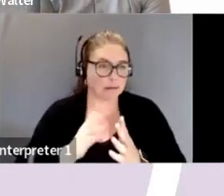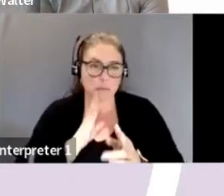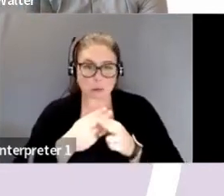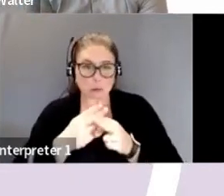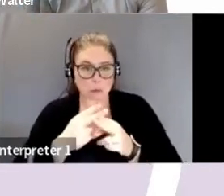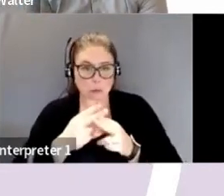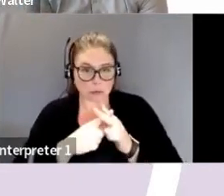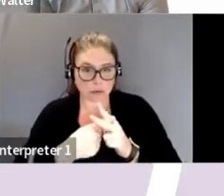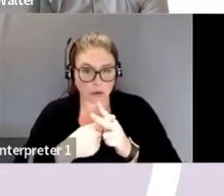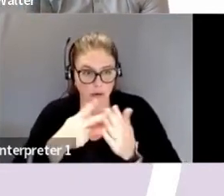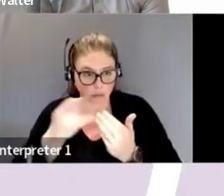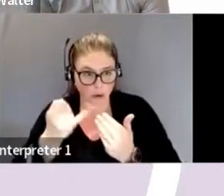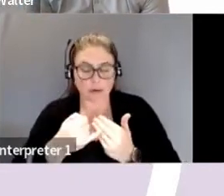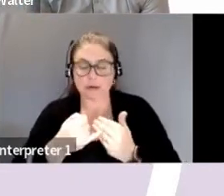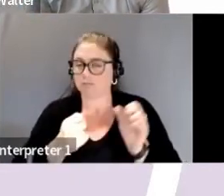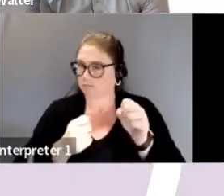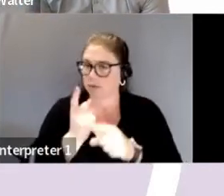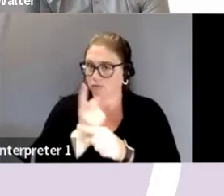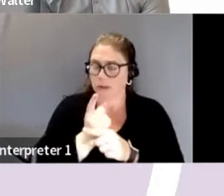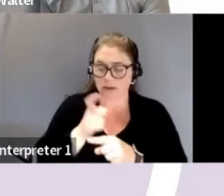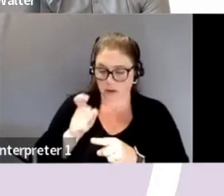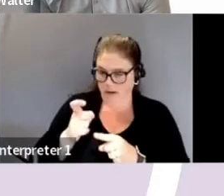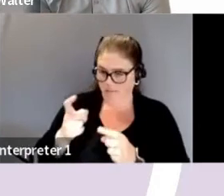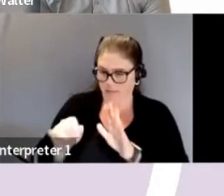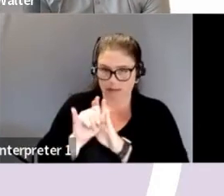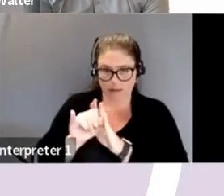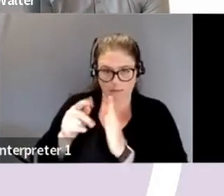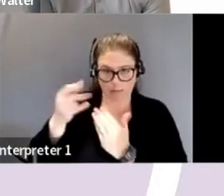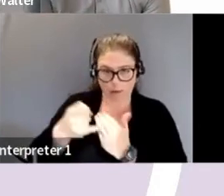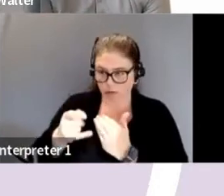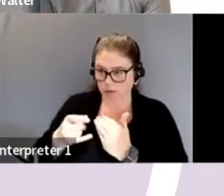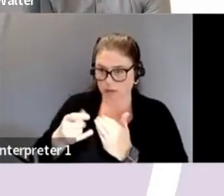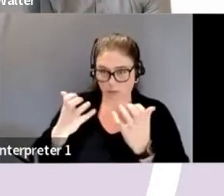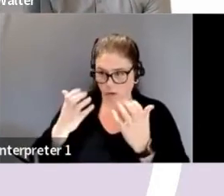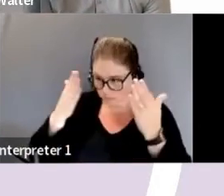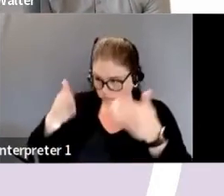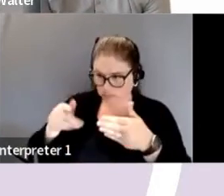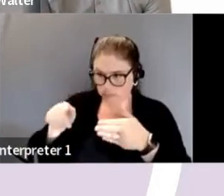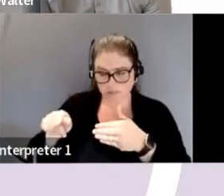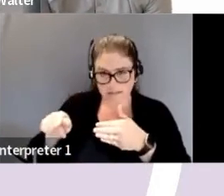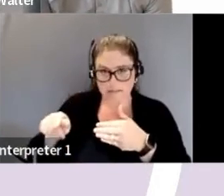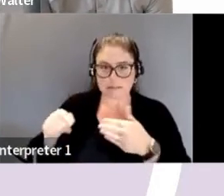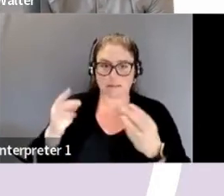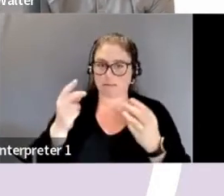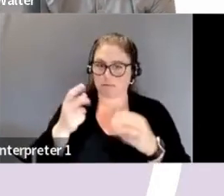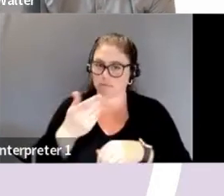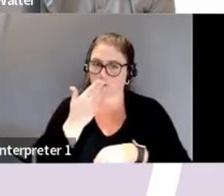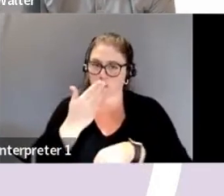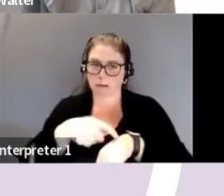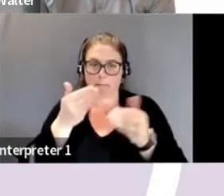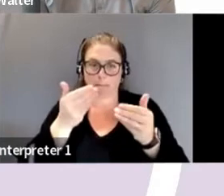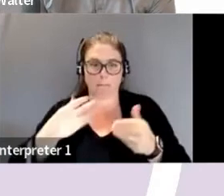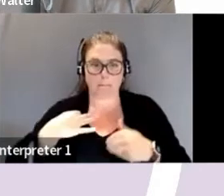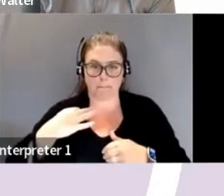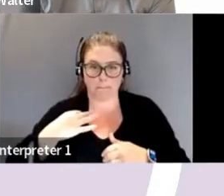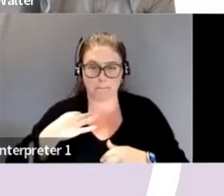that's totally right. Like when you have a project that you need funding for, that is definitely the time to apply. And I see